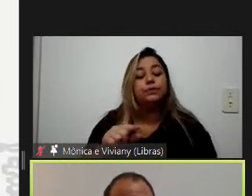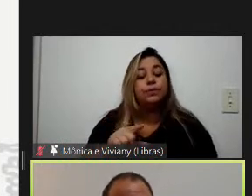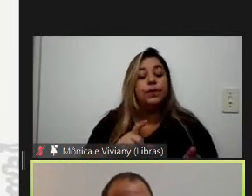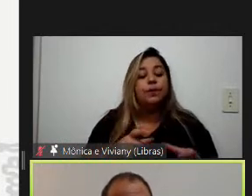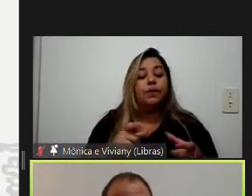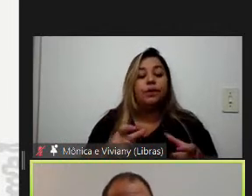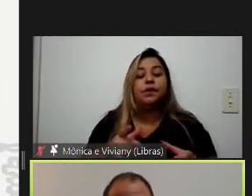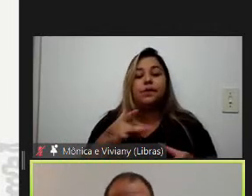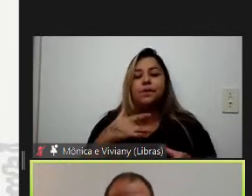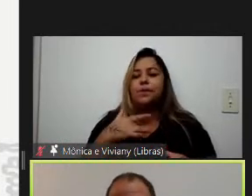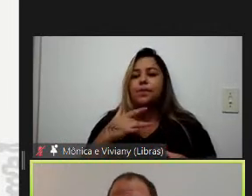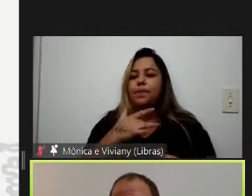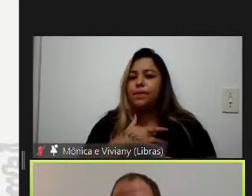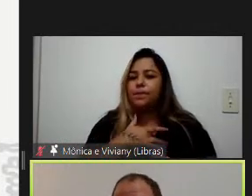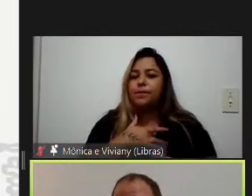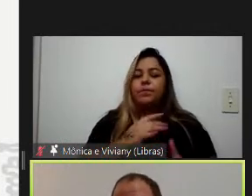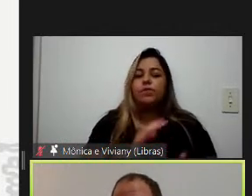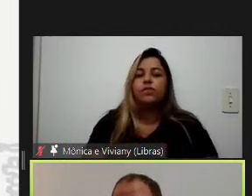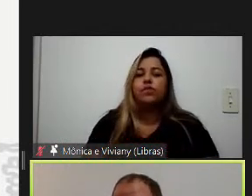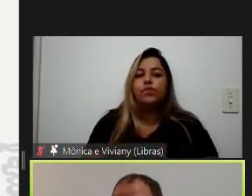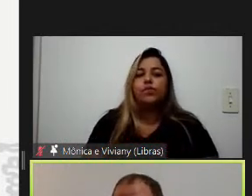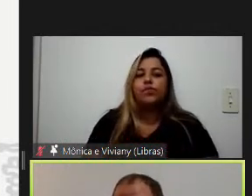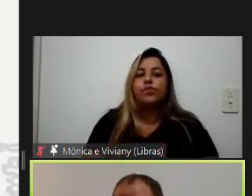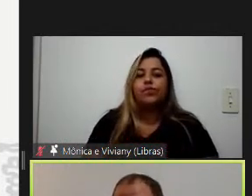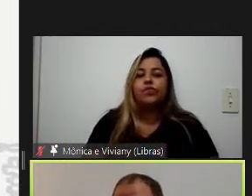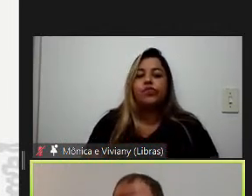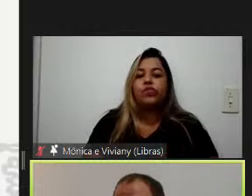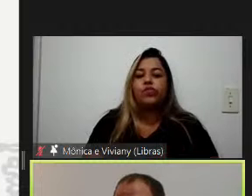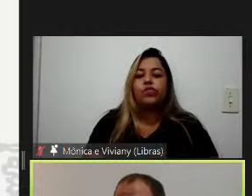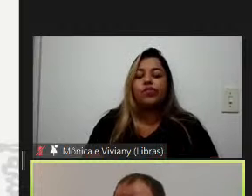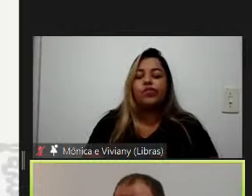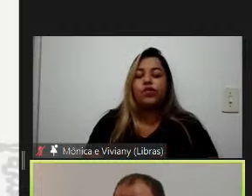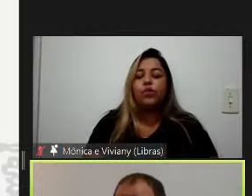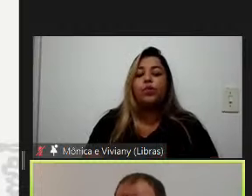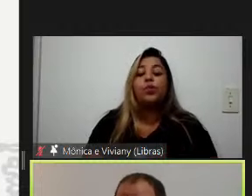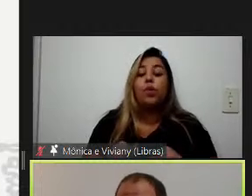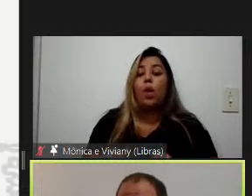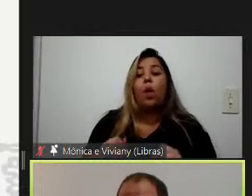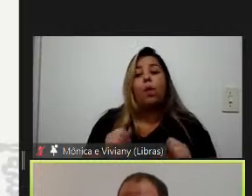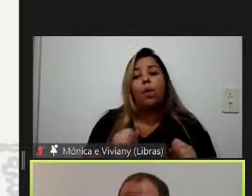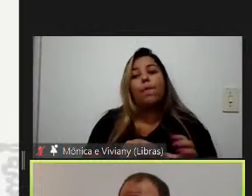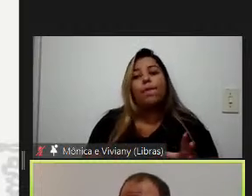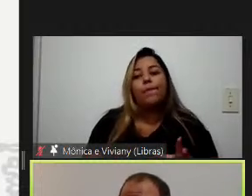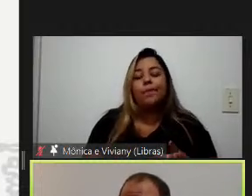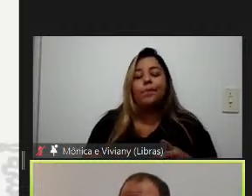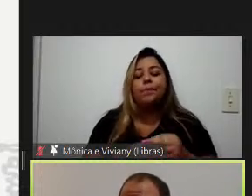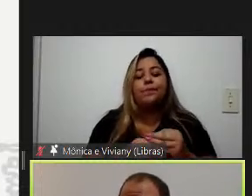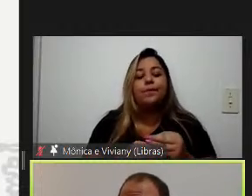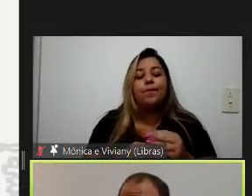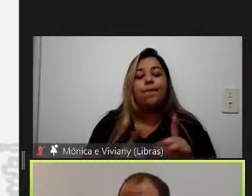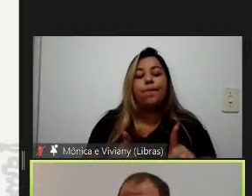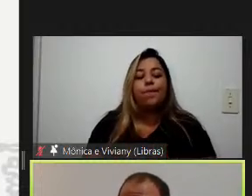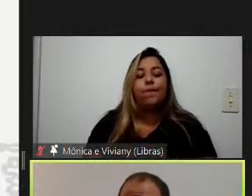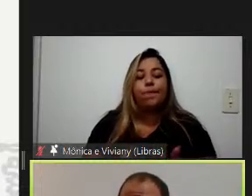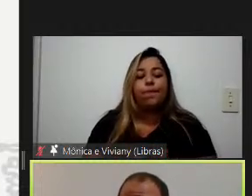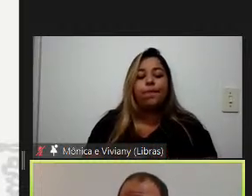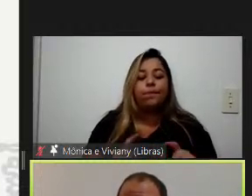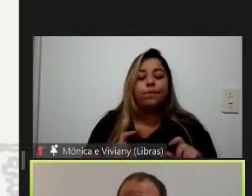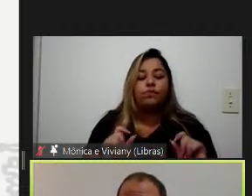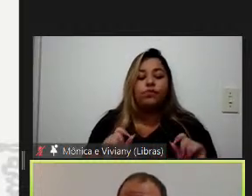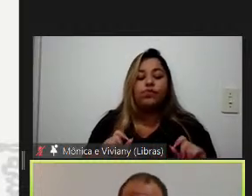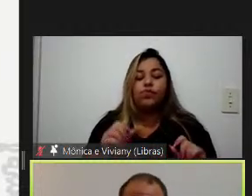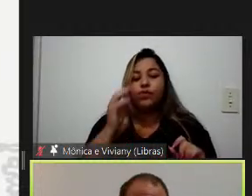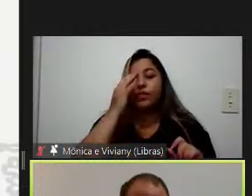So all these policies can be implemented on different levels. Some of them can be implemented on an international